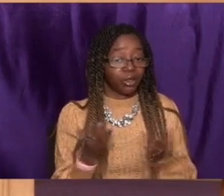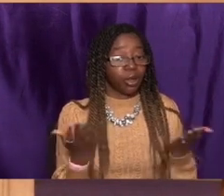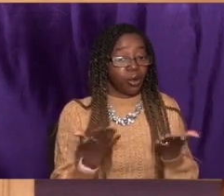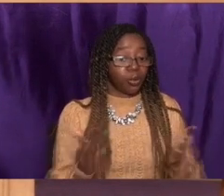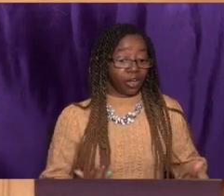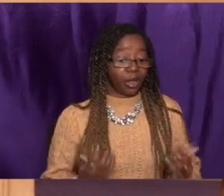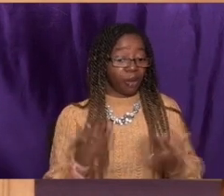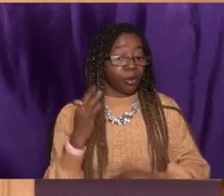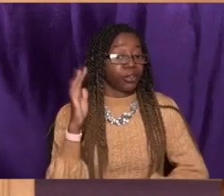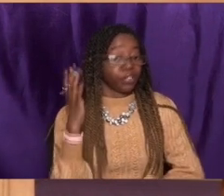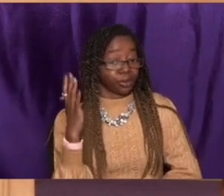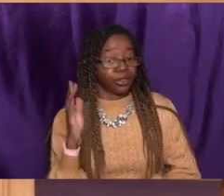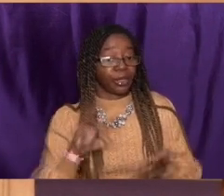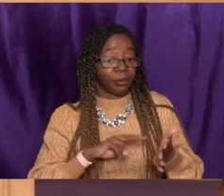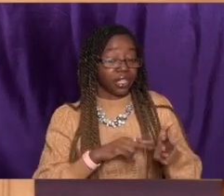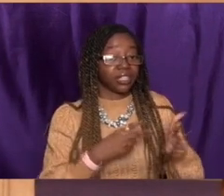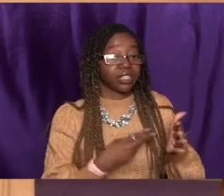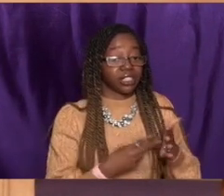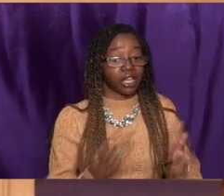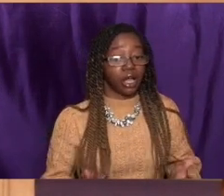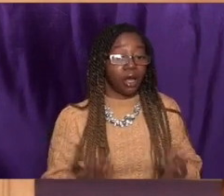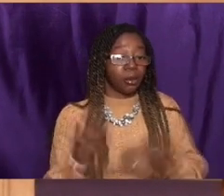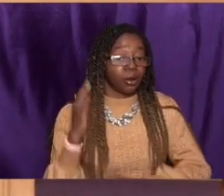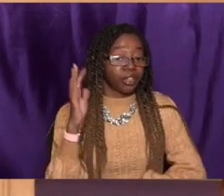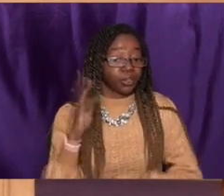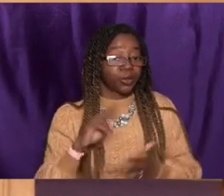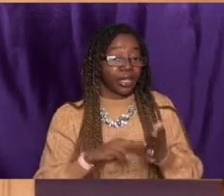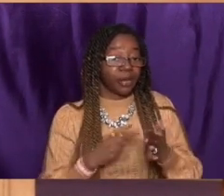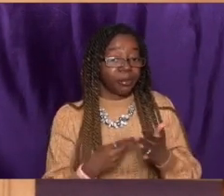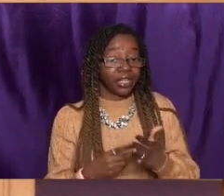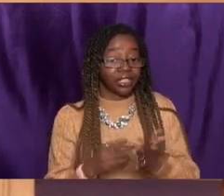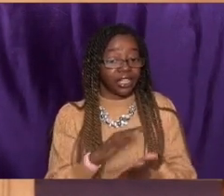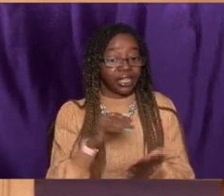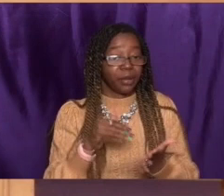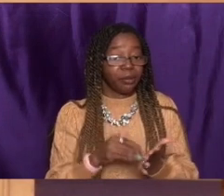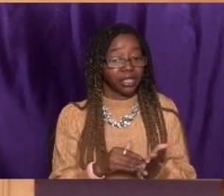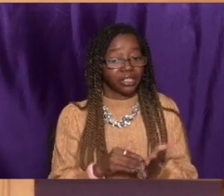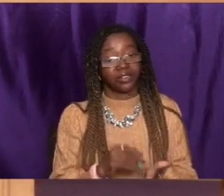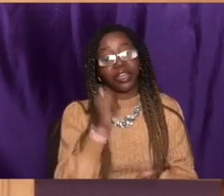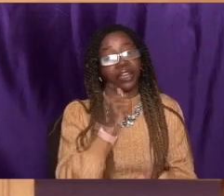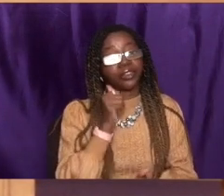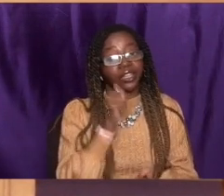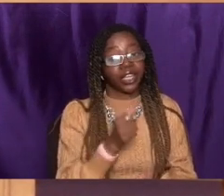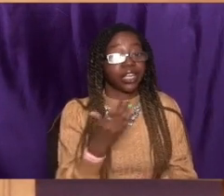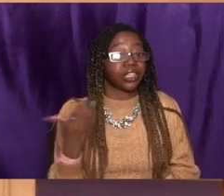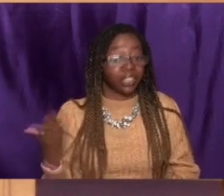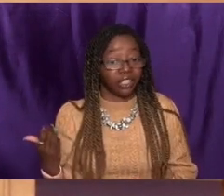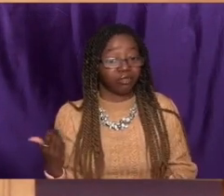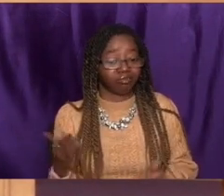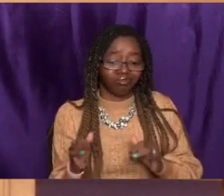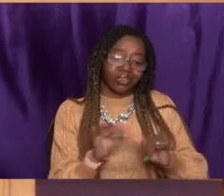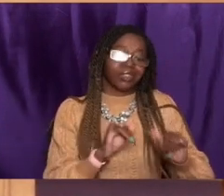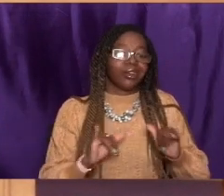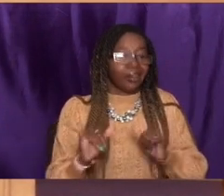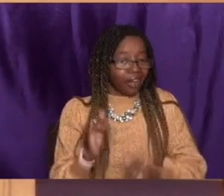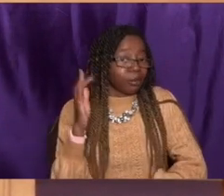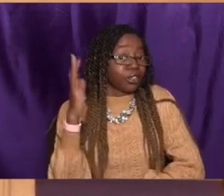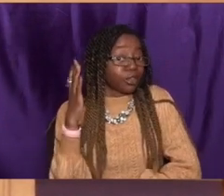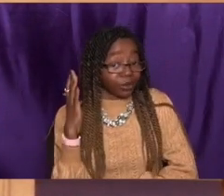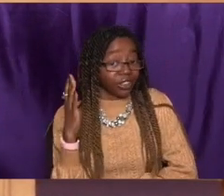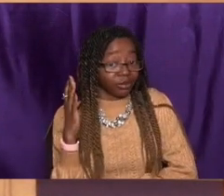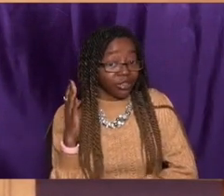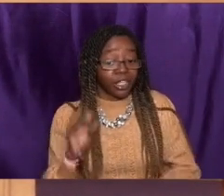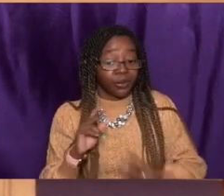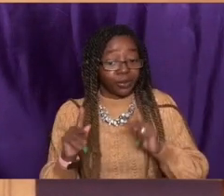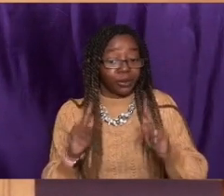is. A burning bush is when, in the midst of the routine, this was just a common old bush. There were hundreds like it on